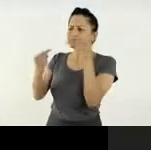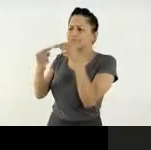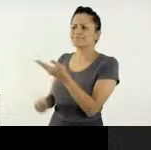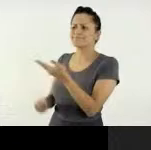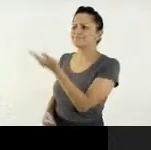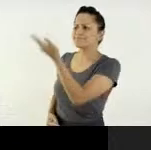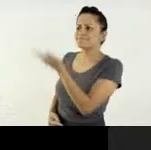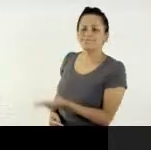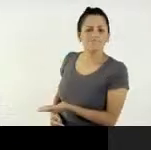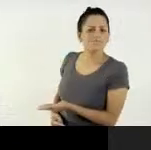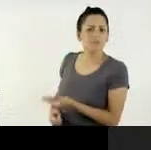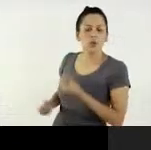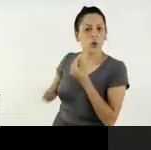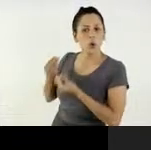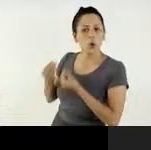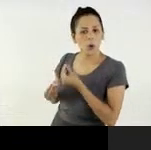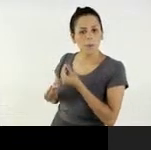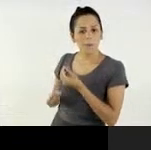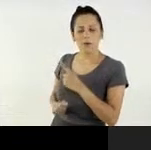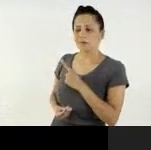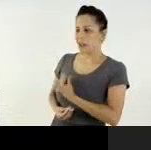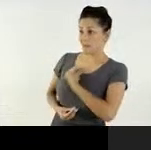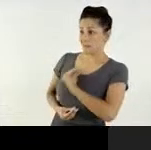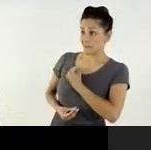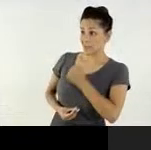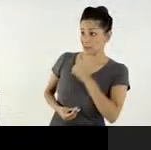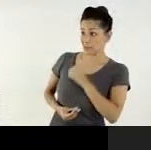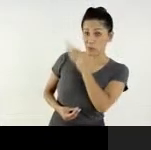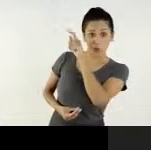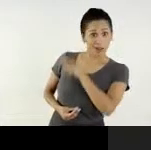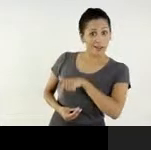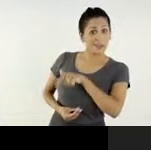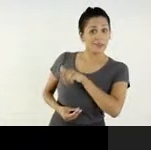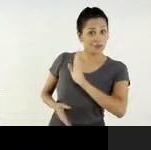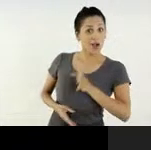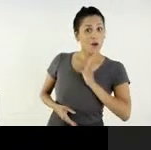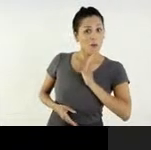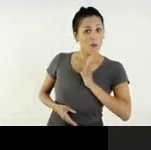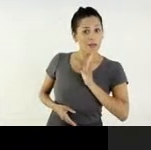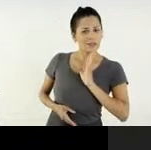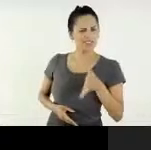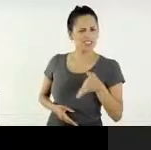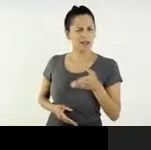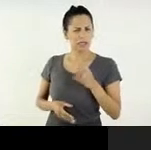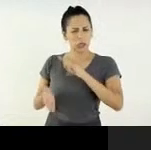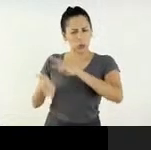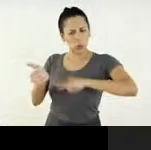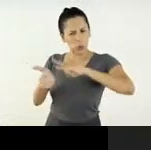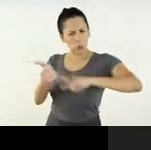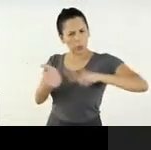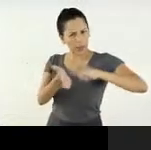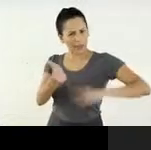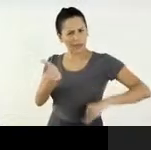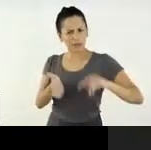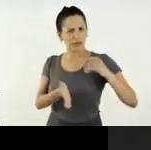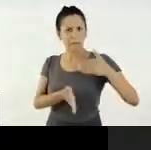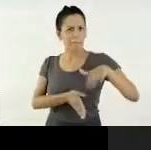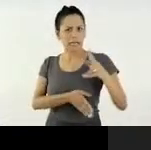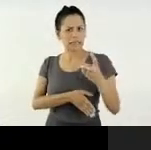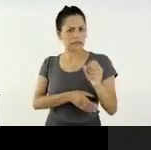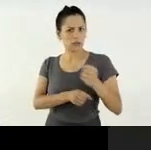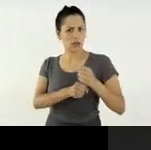some of them produced nearly half a century ago. In the process, I romanticize these pictures,